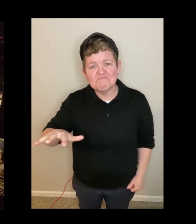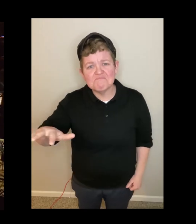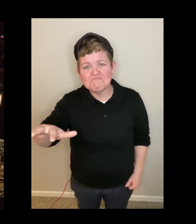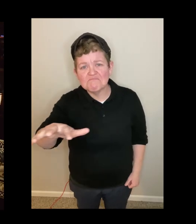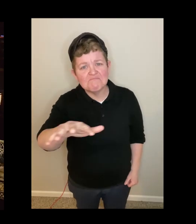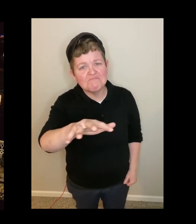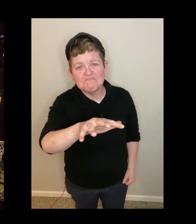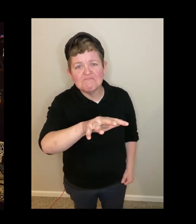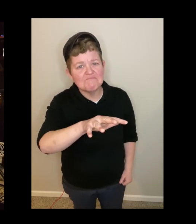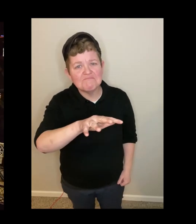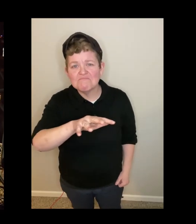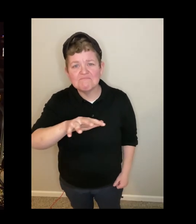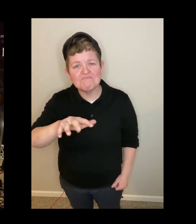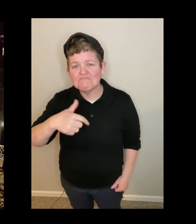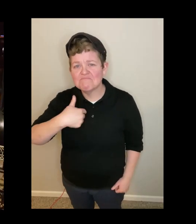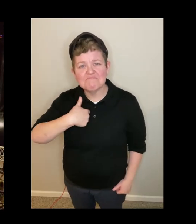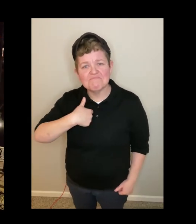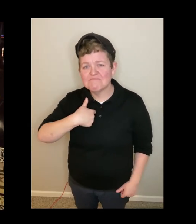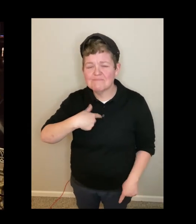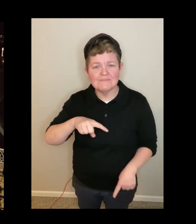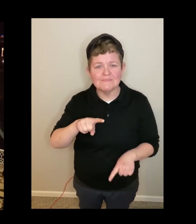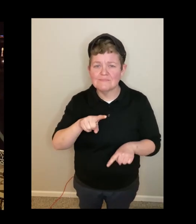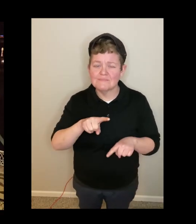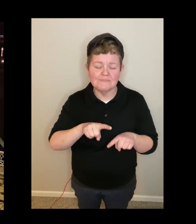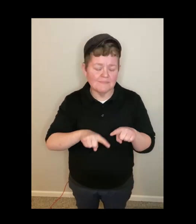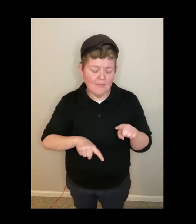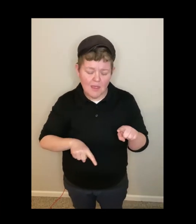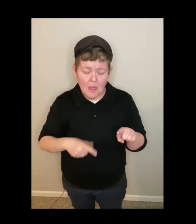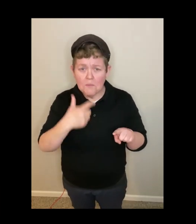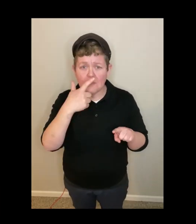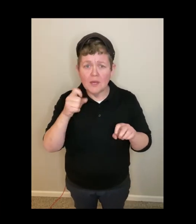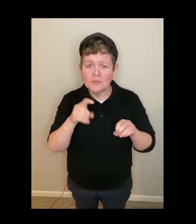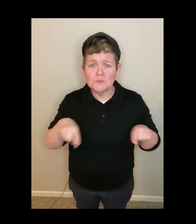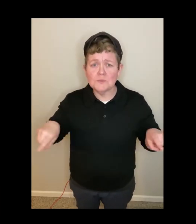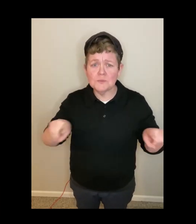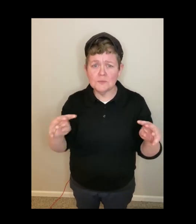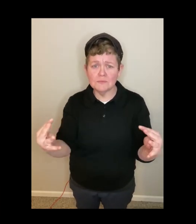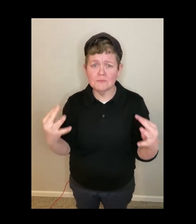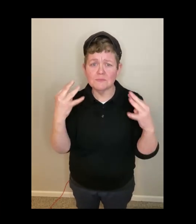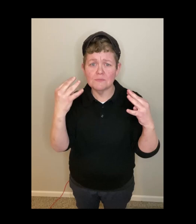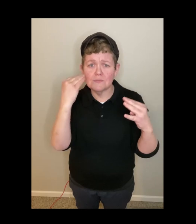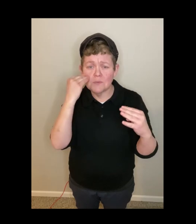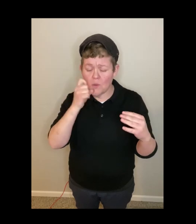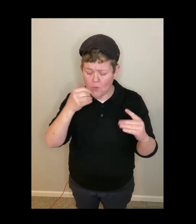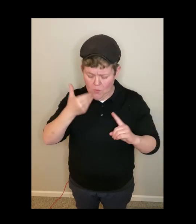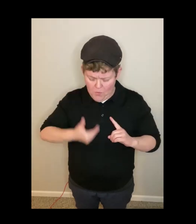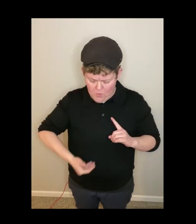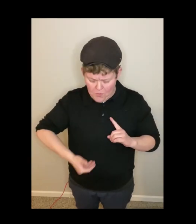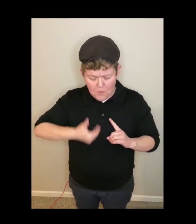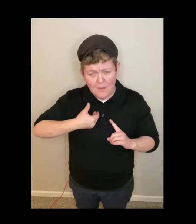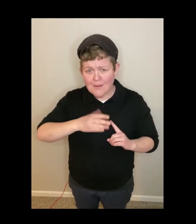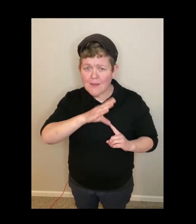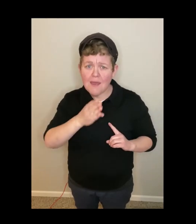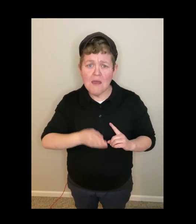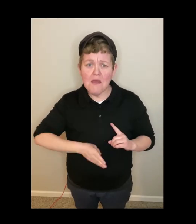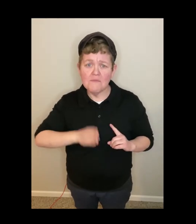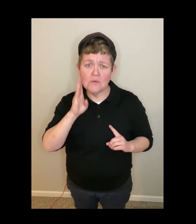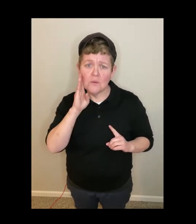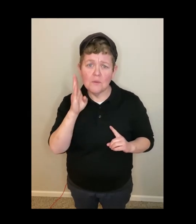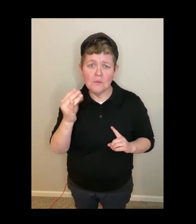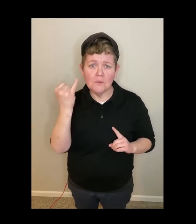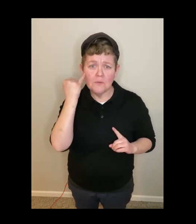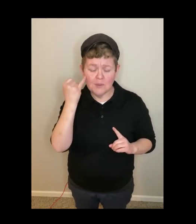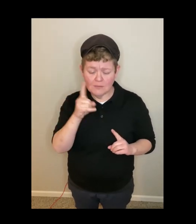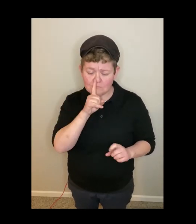Not anymore, 'cause no one knows me, no one